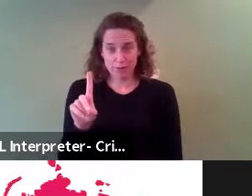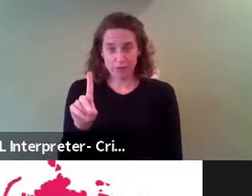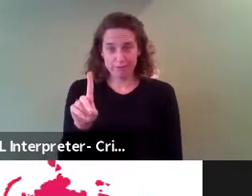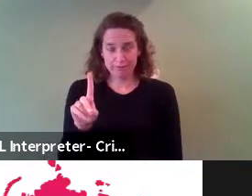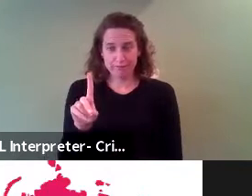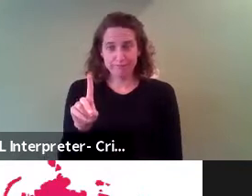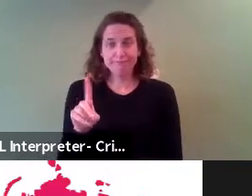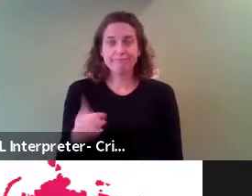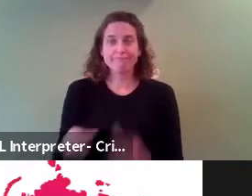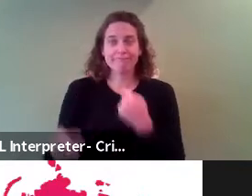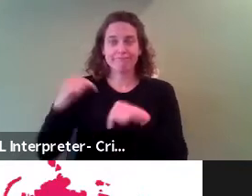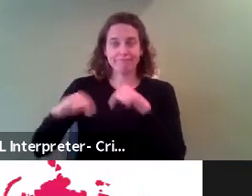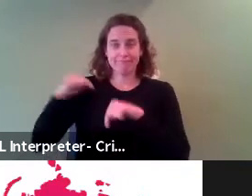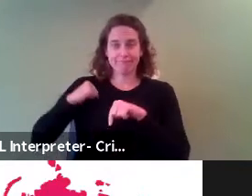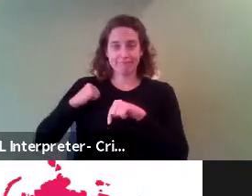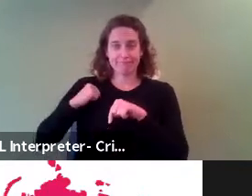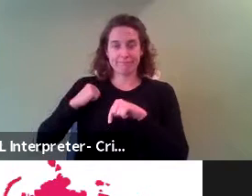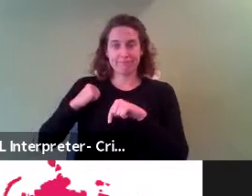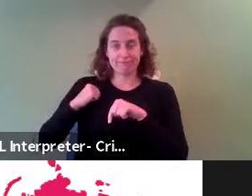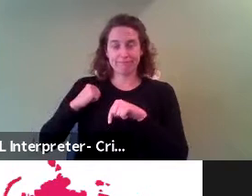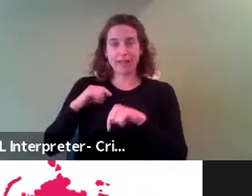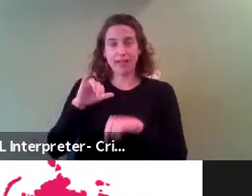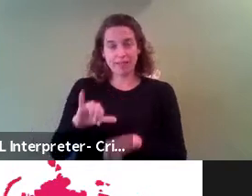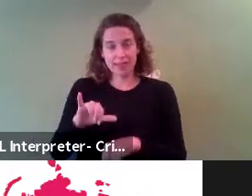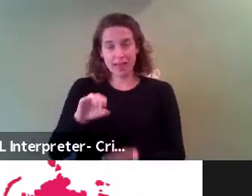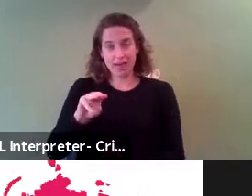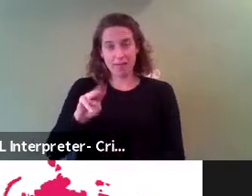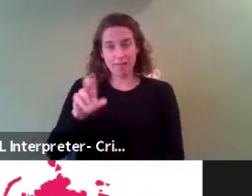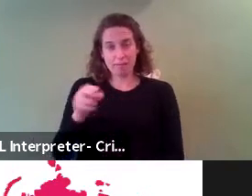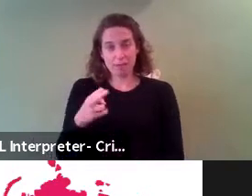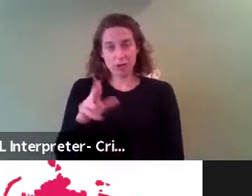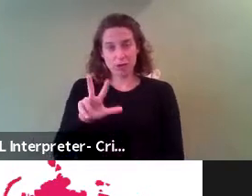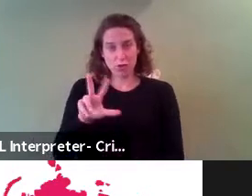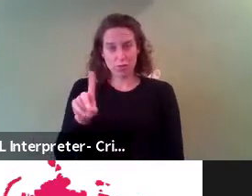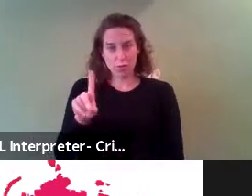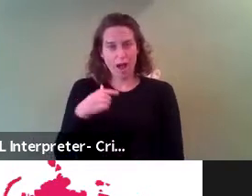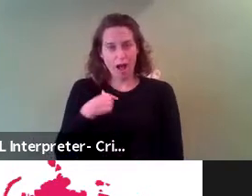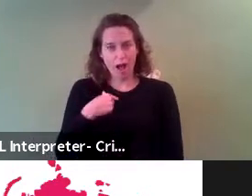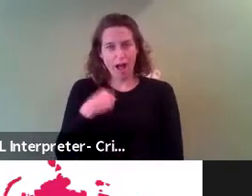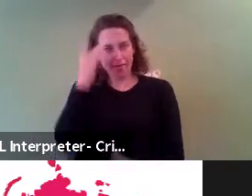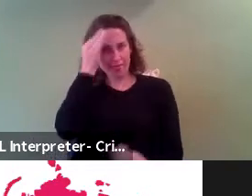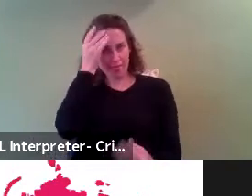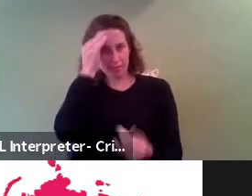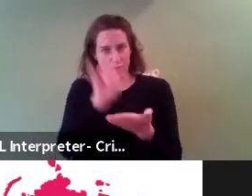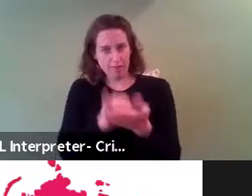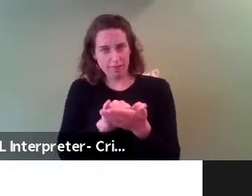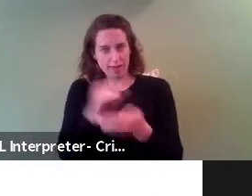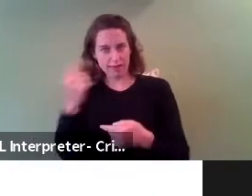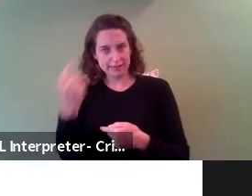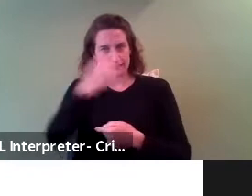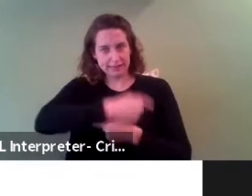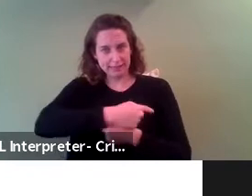about where we're going. So March 31 is the date that I like to think about, because that is the date at